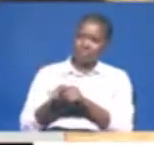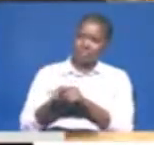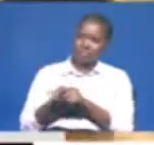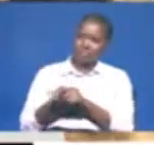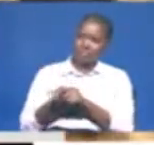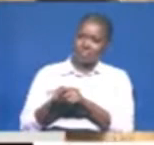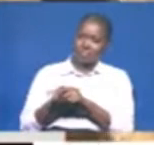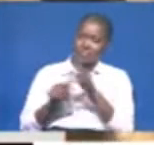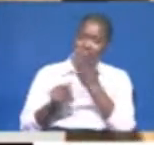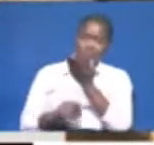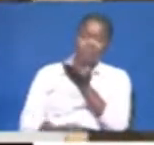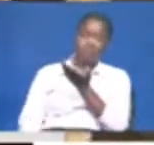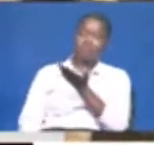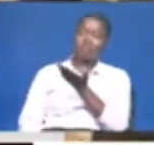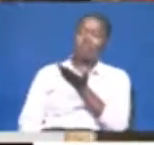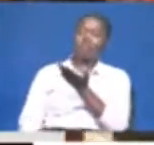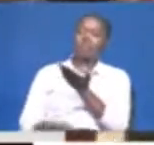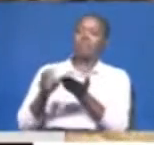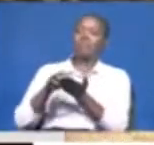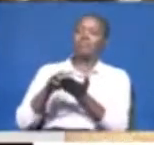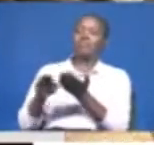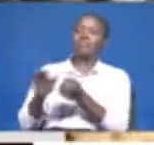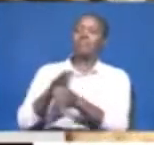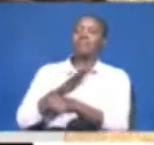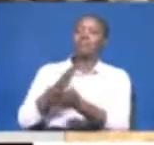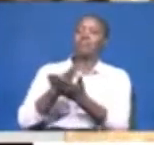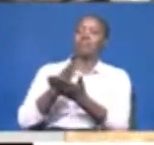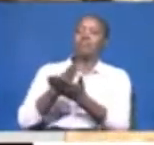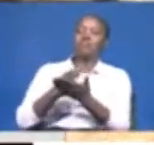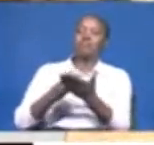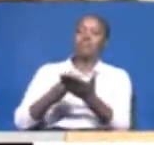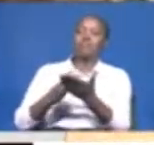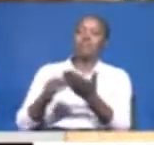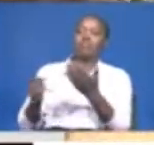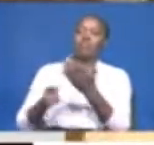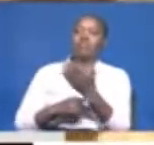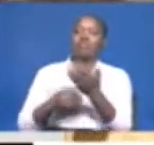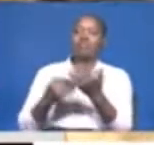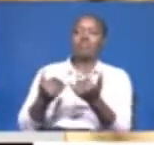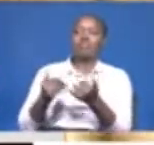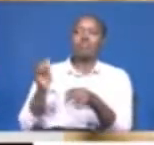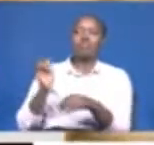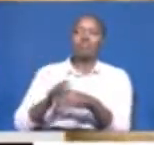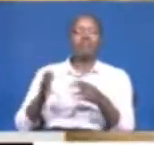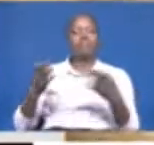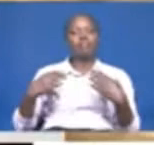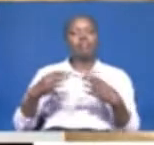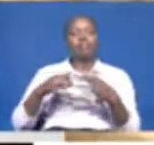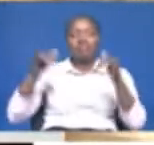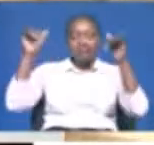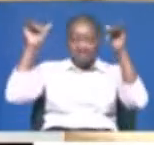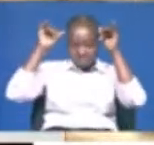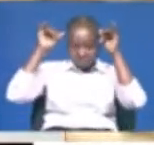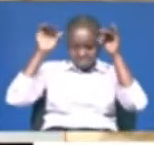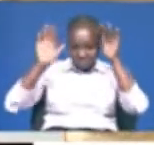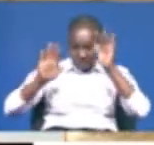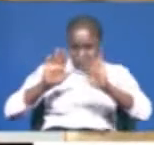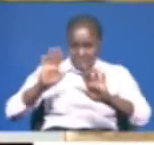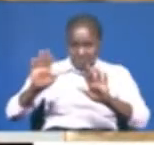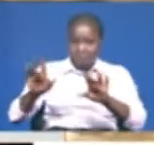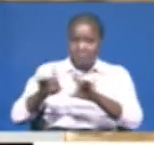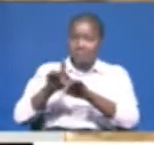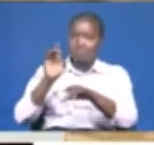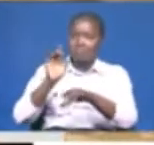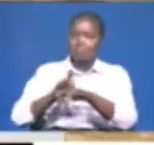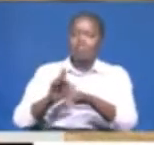This has been the situation in most parts of Kajiado County for several months now, affecting locals and their livestock. The situation now affecting the